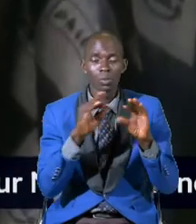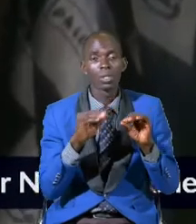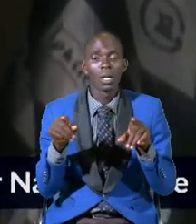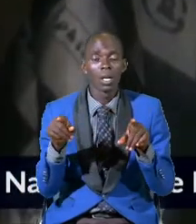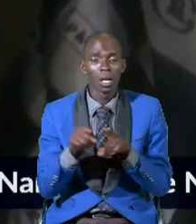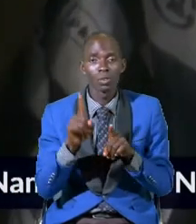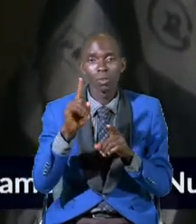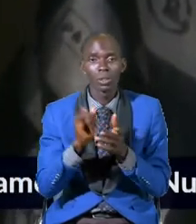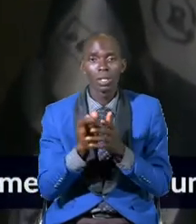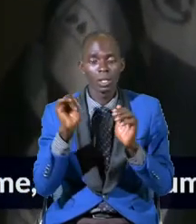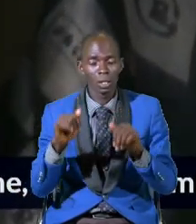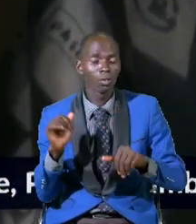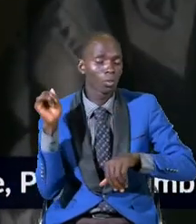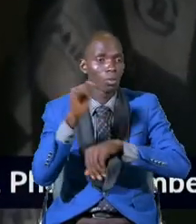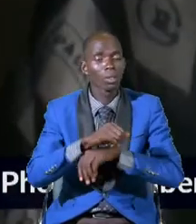mountains.